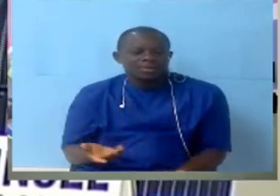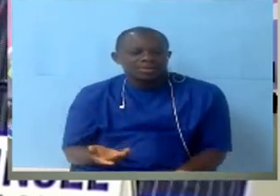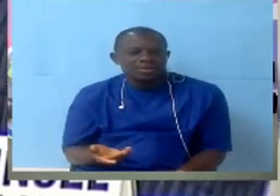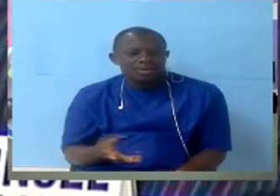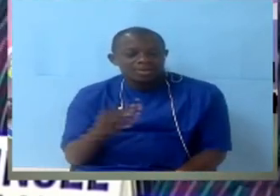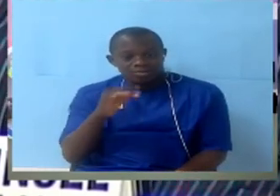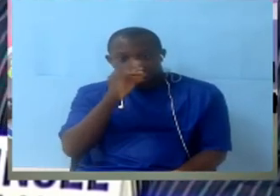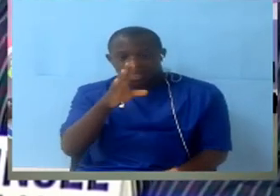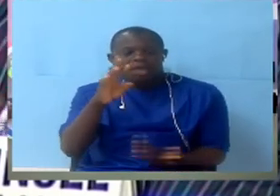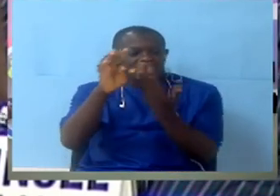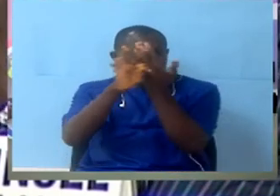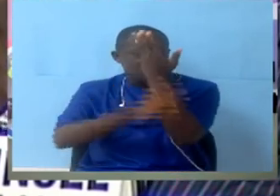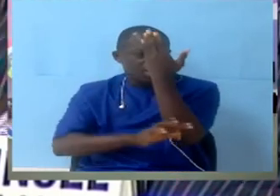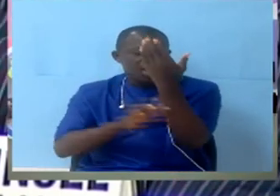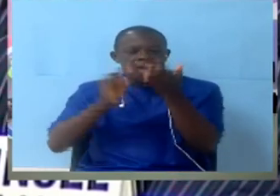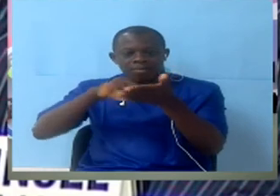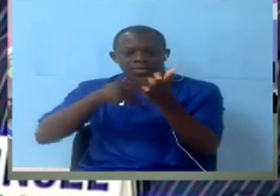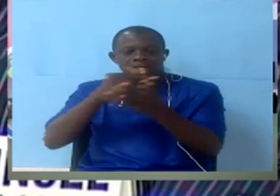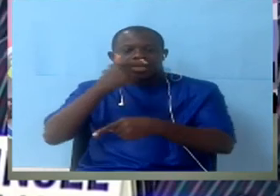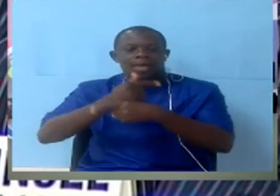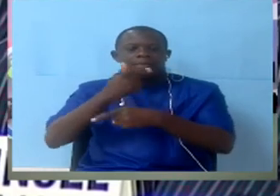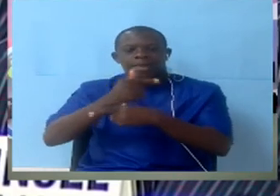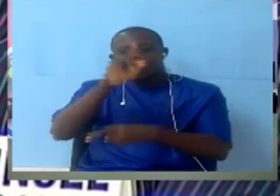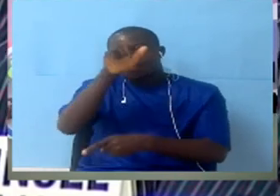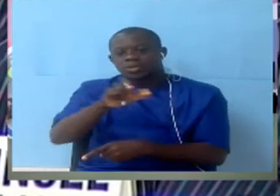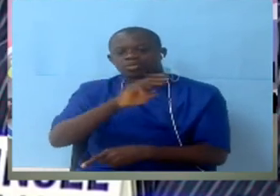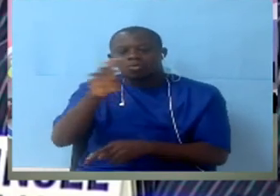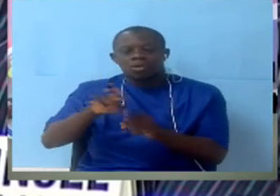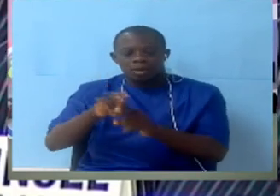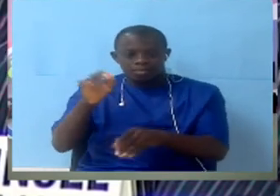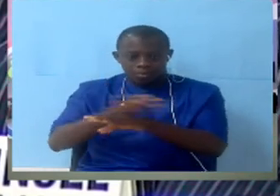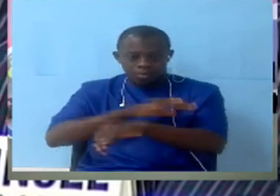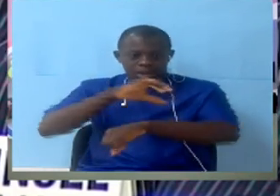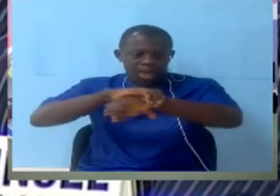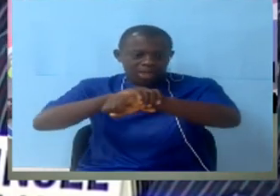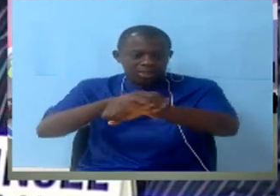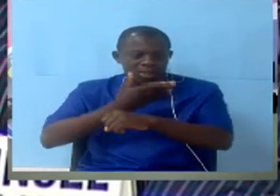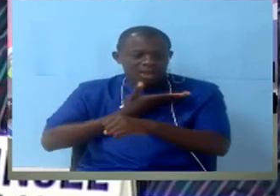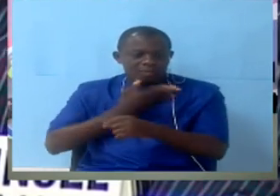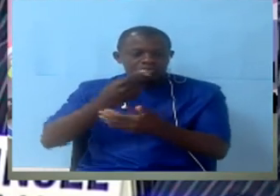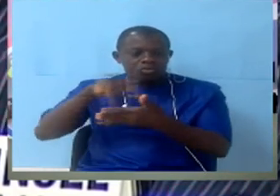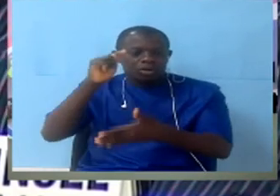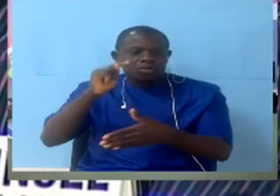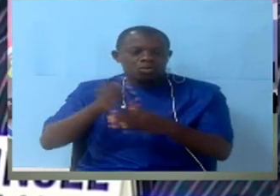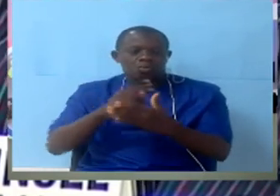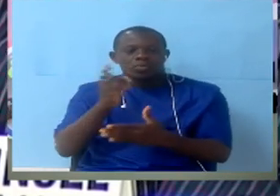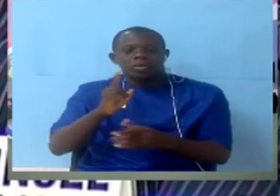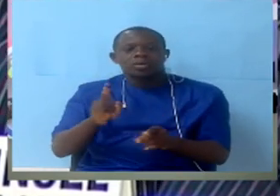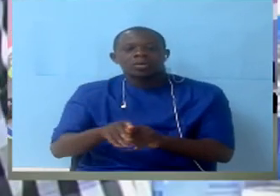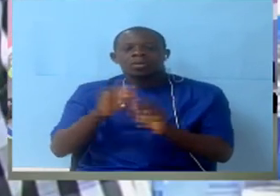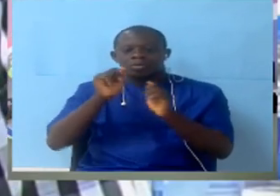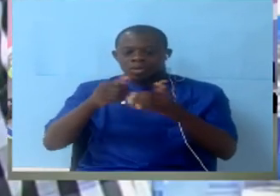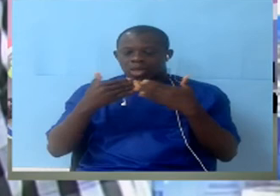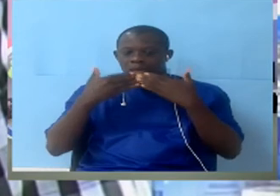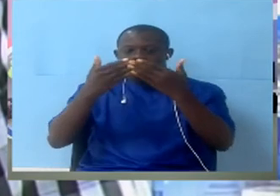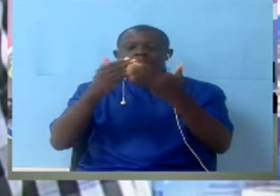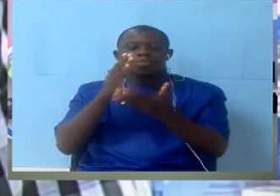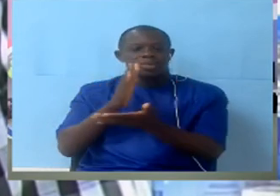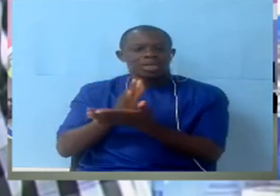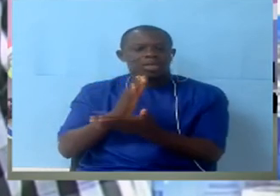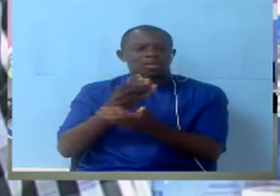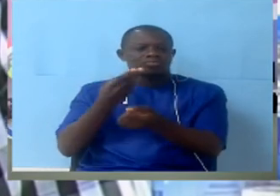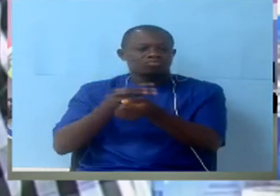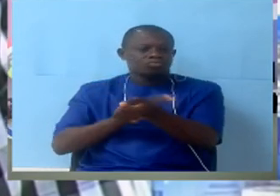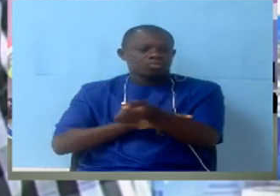mlunda wala wange jandingote. He was apprehended. Yamuta kodi. He would have said where he got them from. But ni